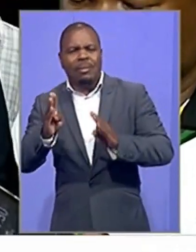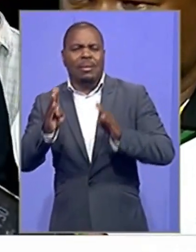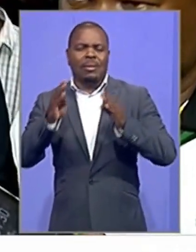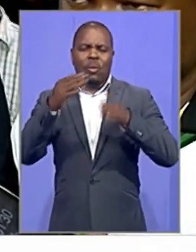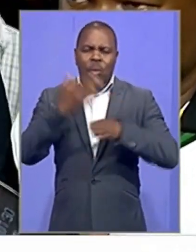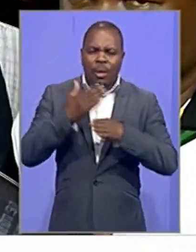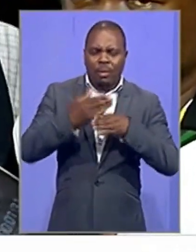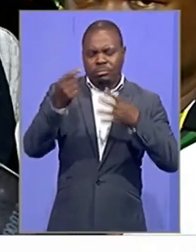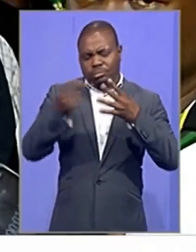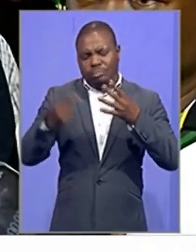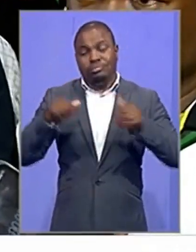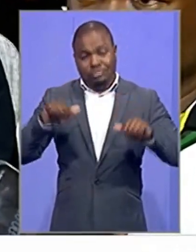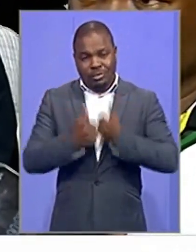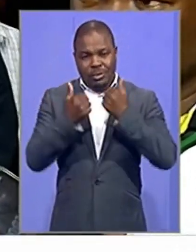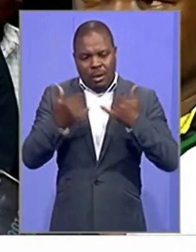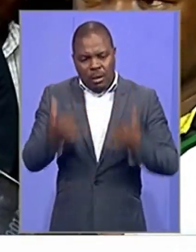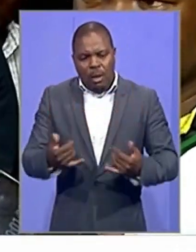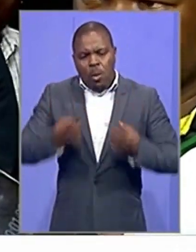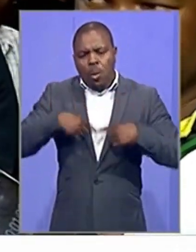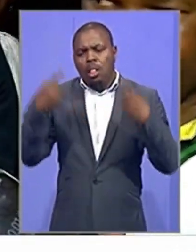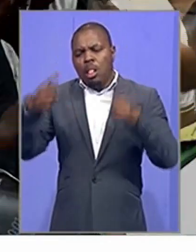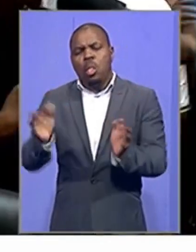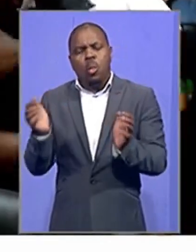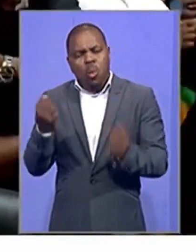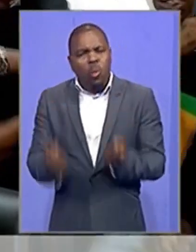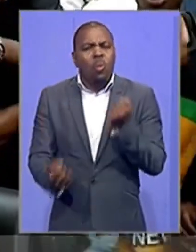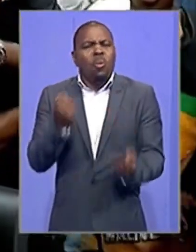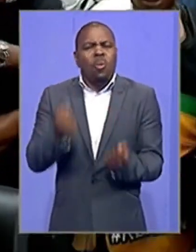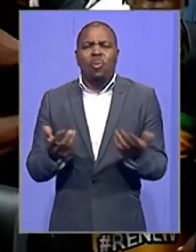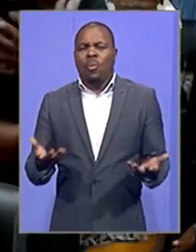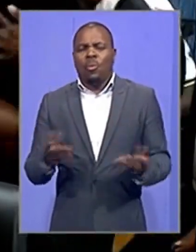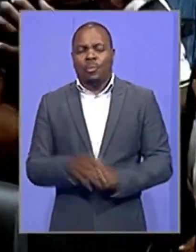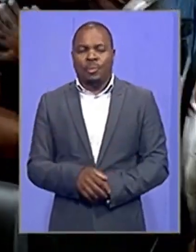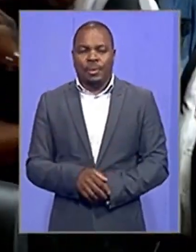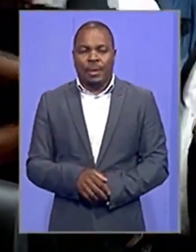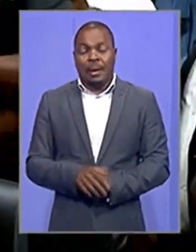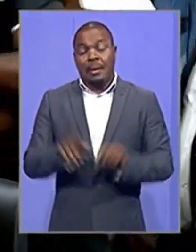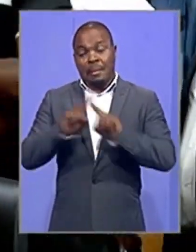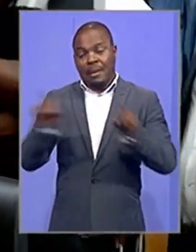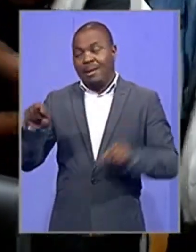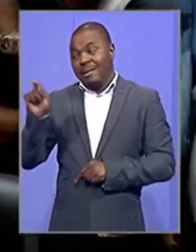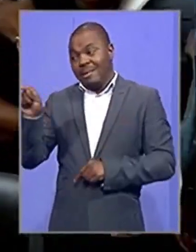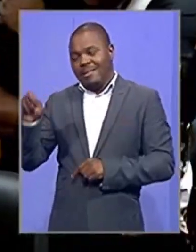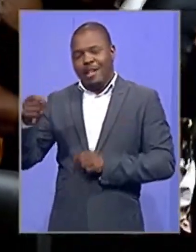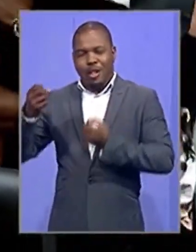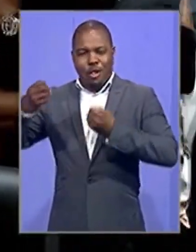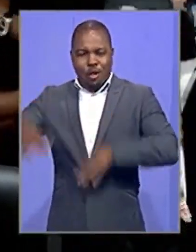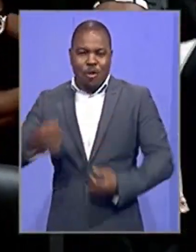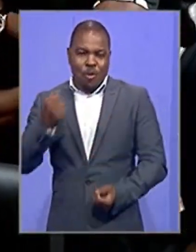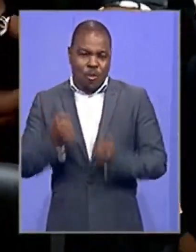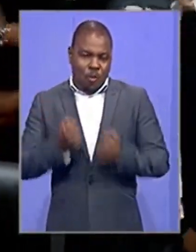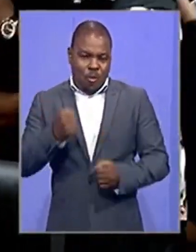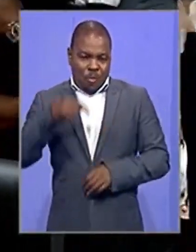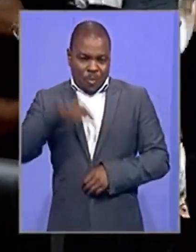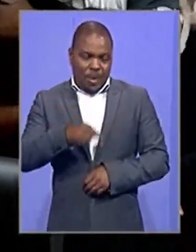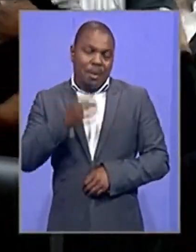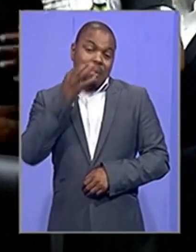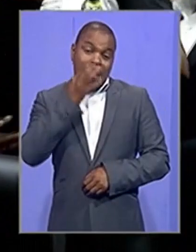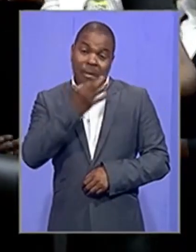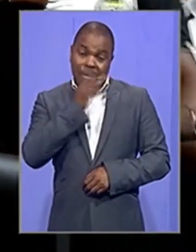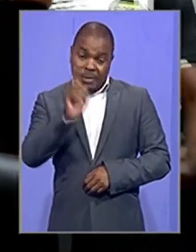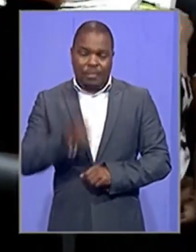ditiro jalo jalo. Rona re spenda nako re le mo dikgotlatshekelo. Le fa go le jalo ba ba latlhegetsweng mo morerong ono ba